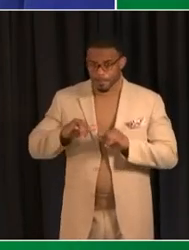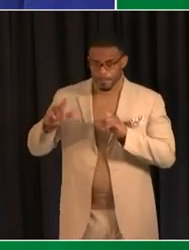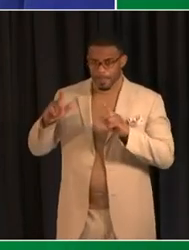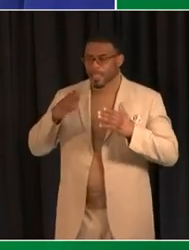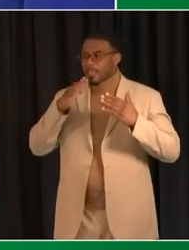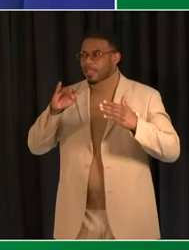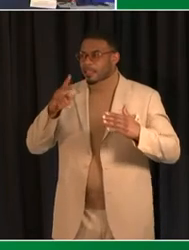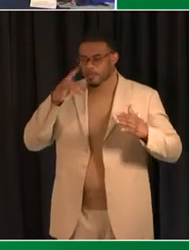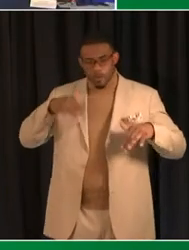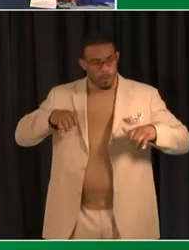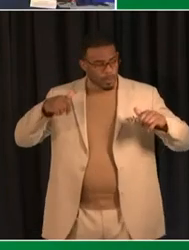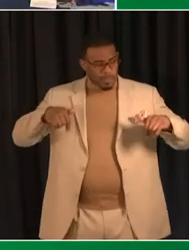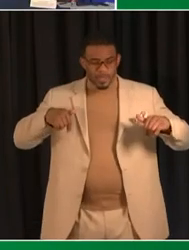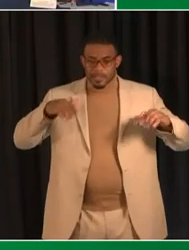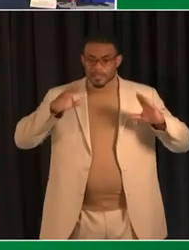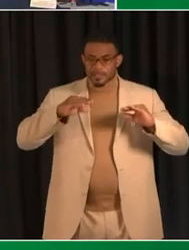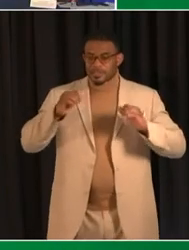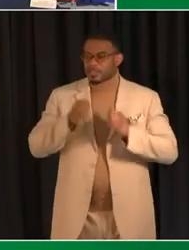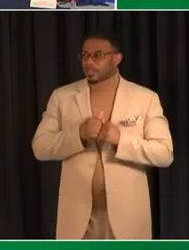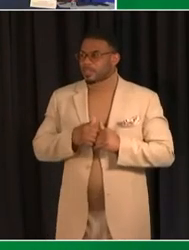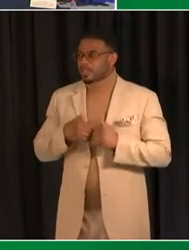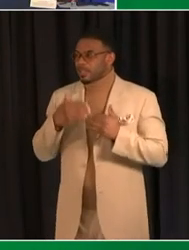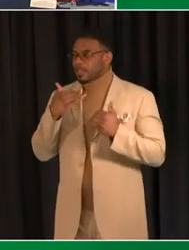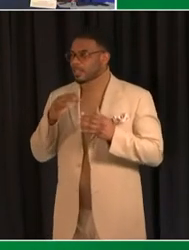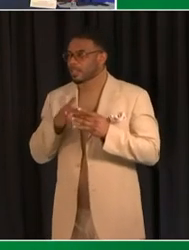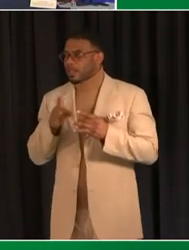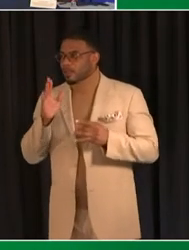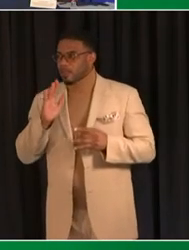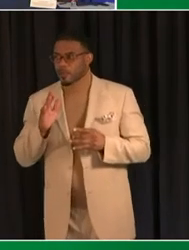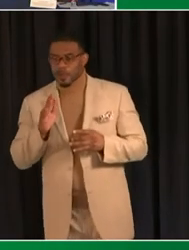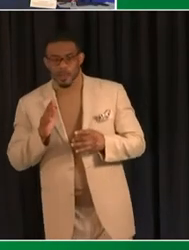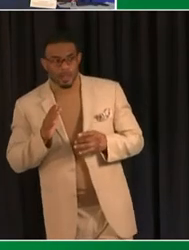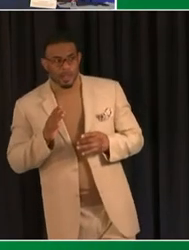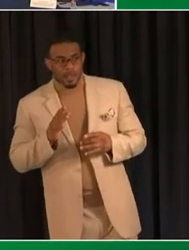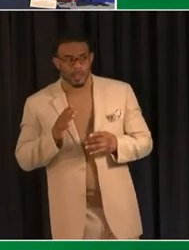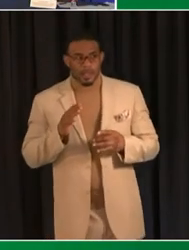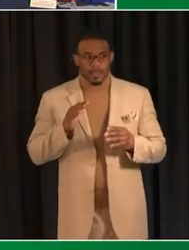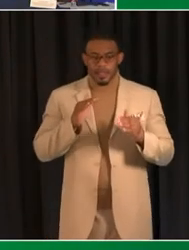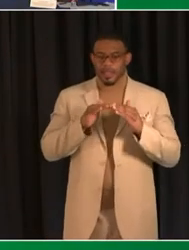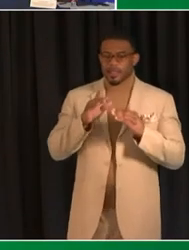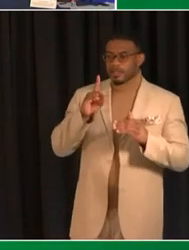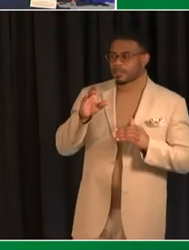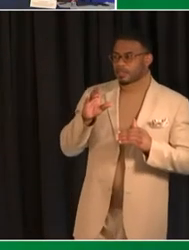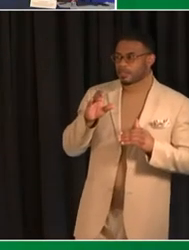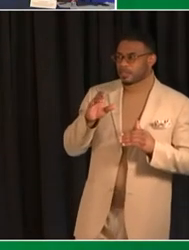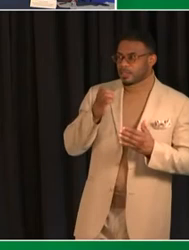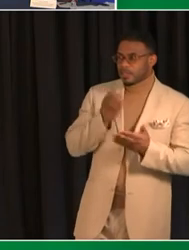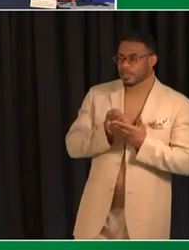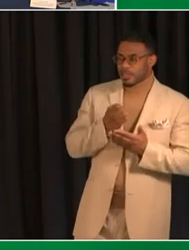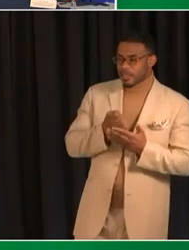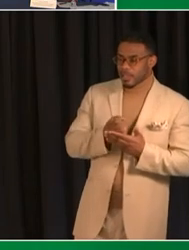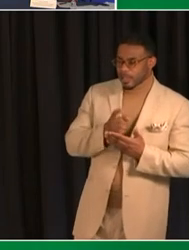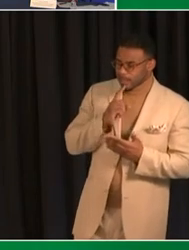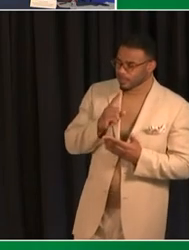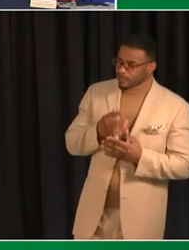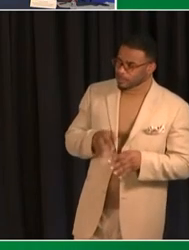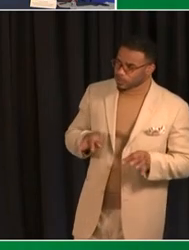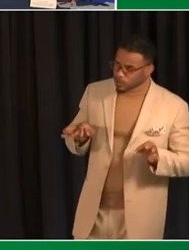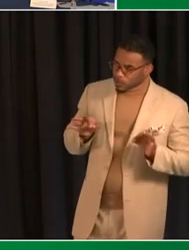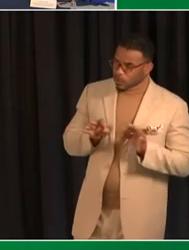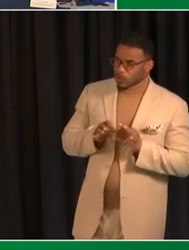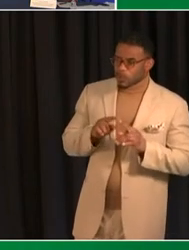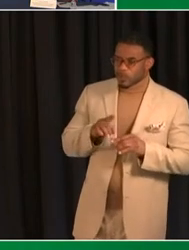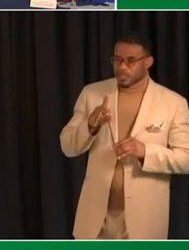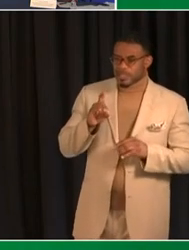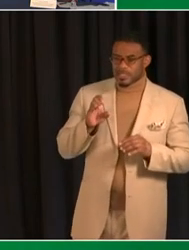Well, again, thank you, John, for putting this forum together. And as I said earlier, the downtown DC's economy is